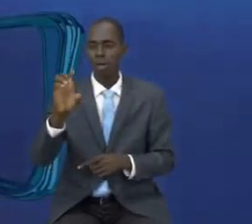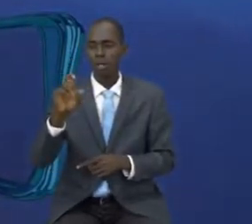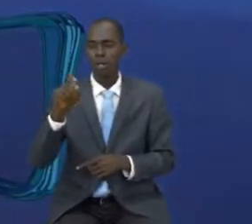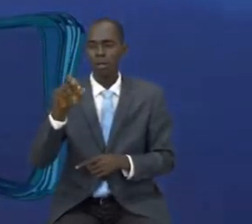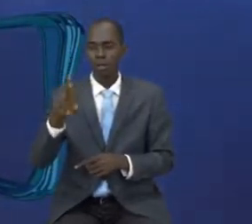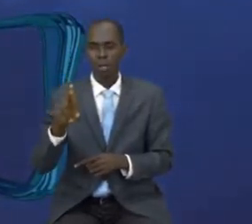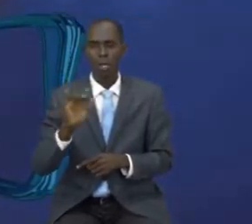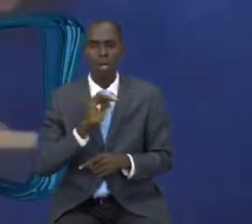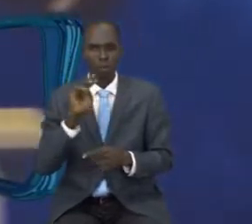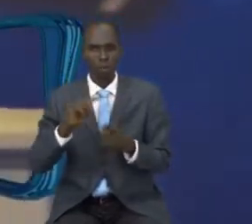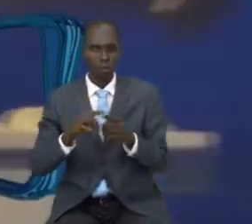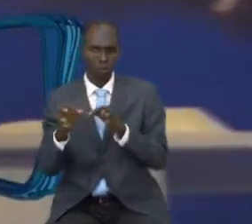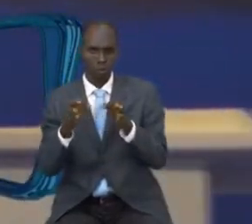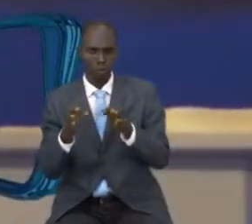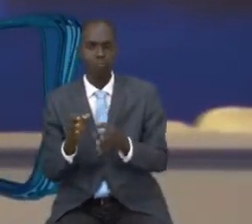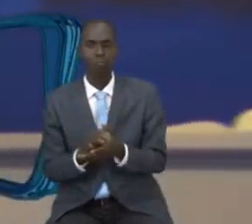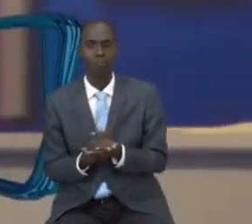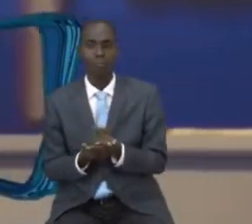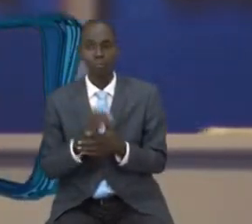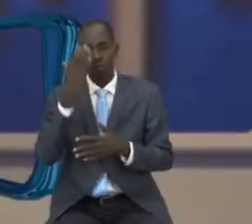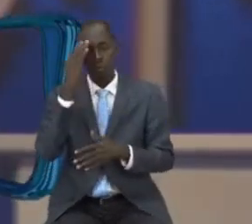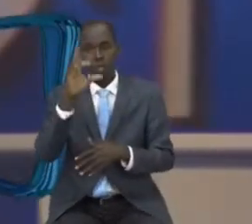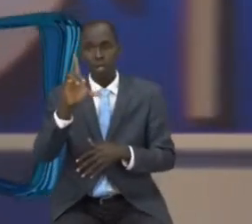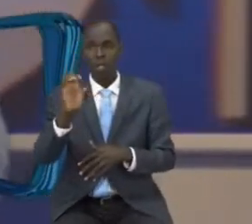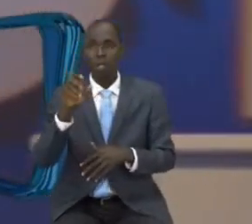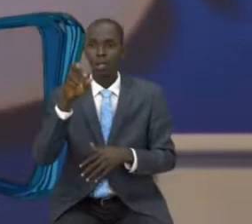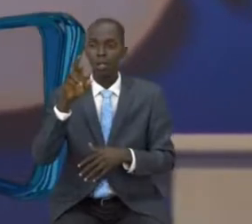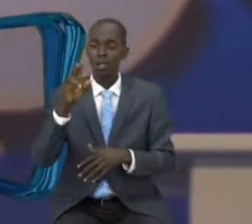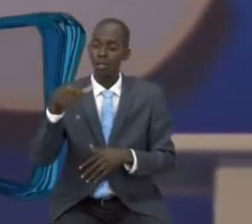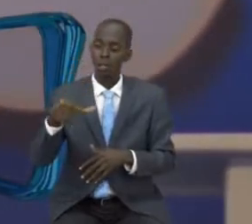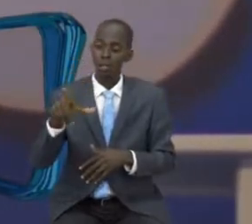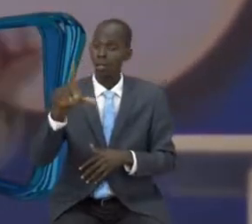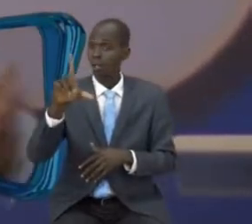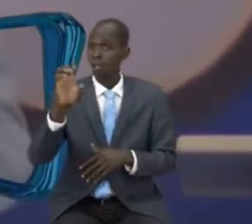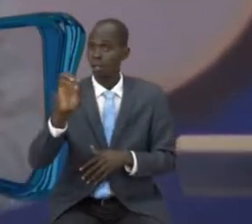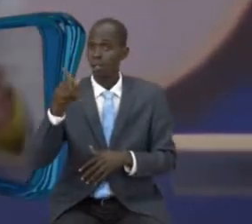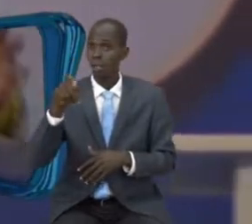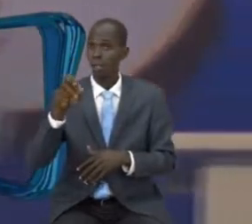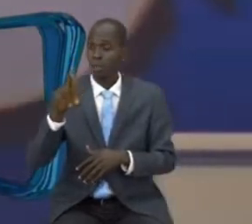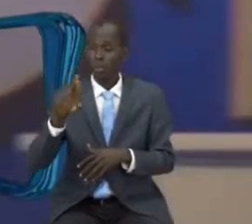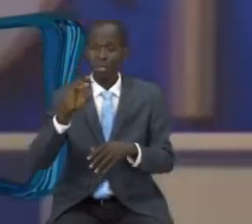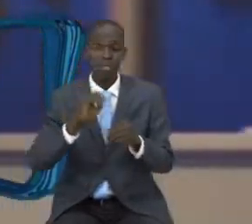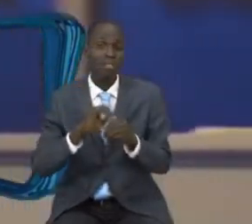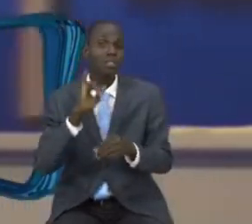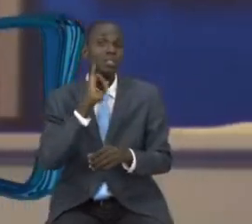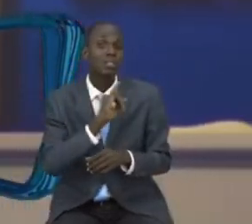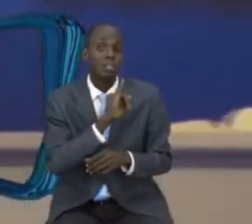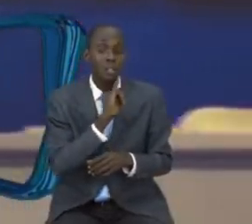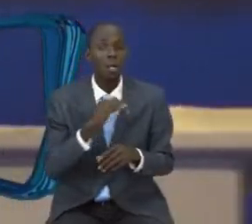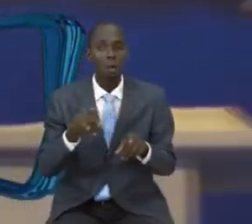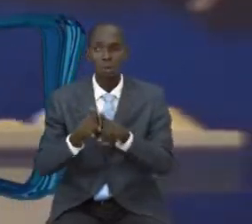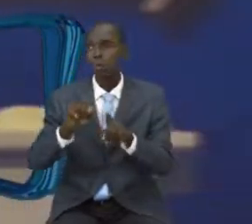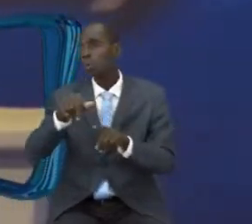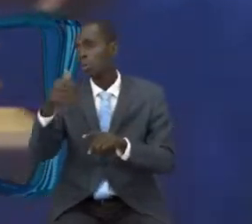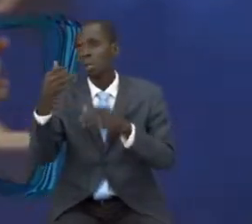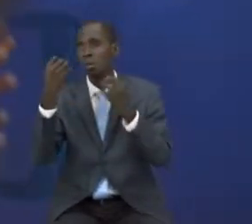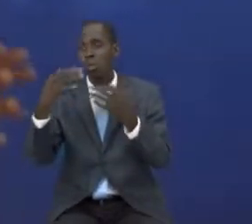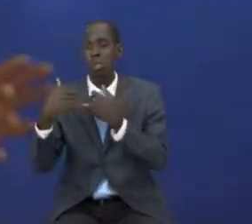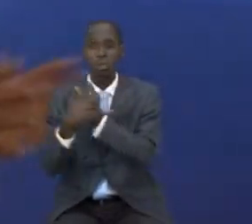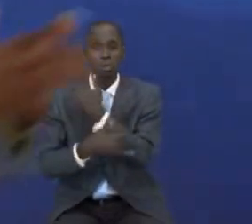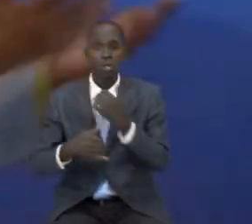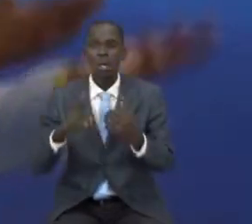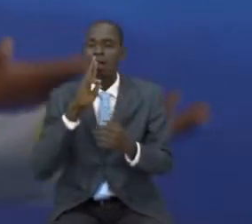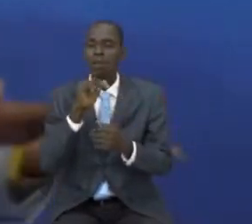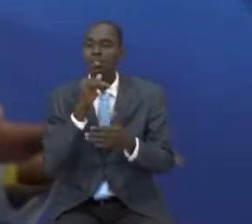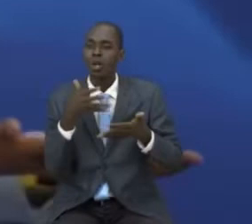you, the lepers in Israel, even in many communities now, they were not allowed to come